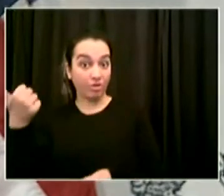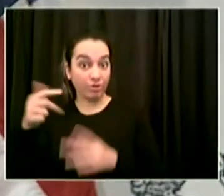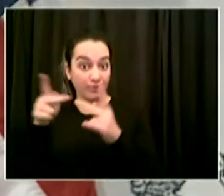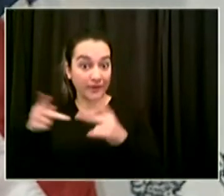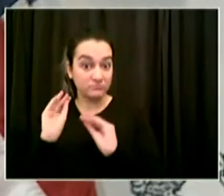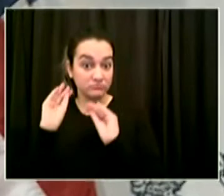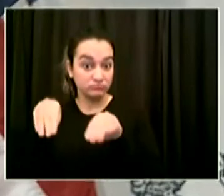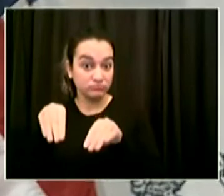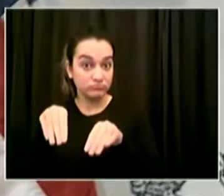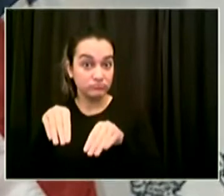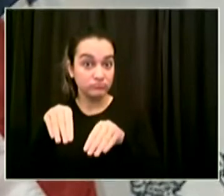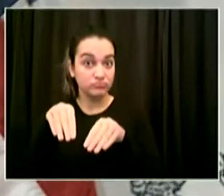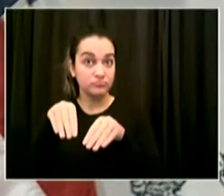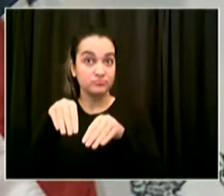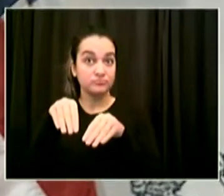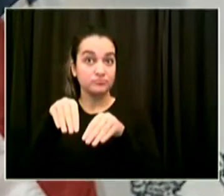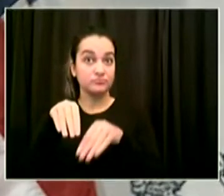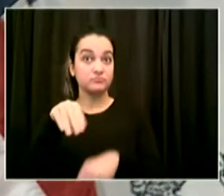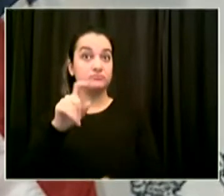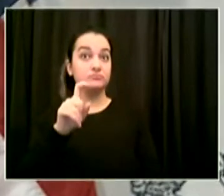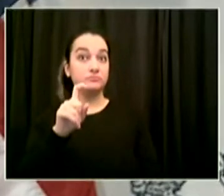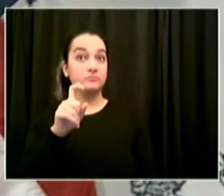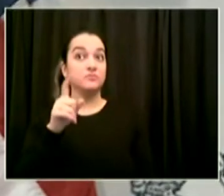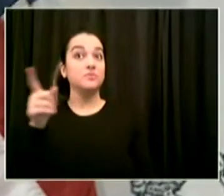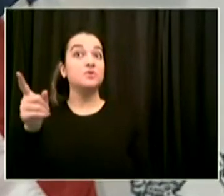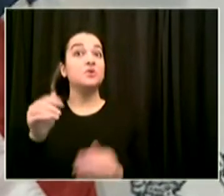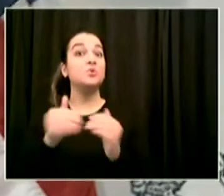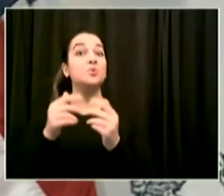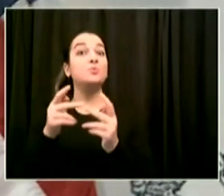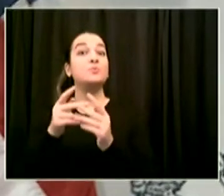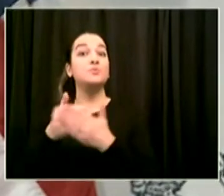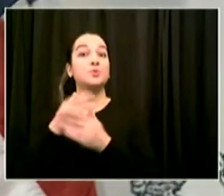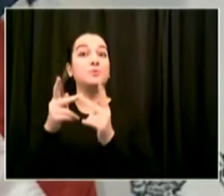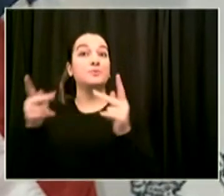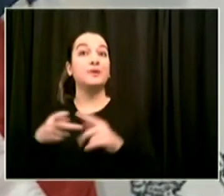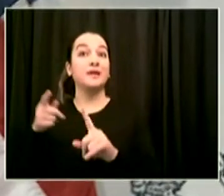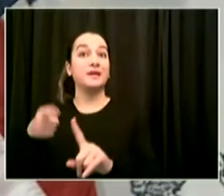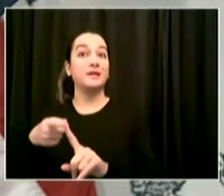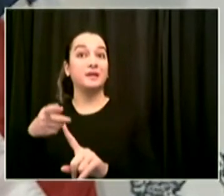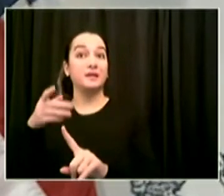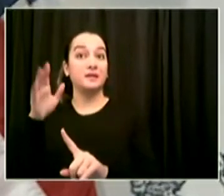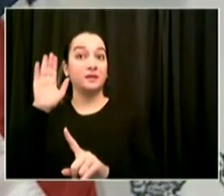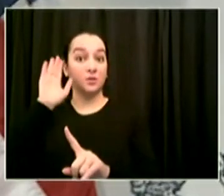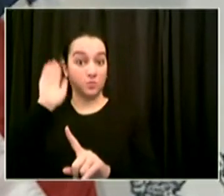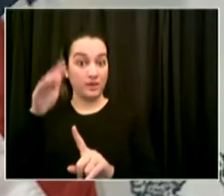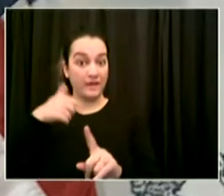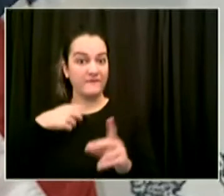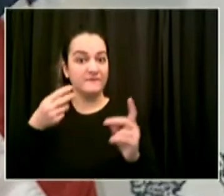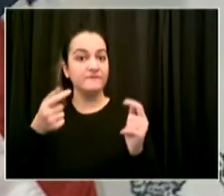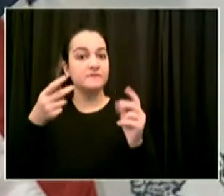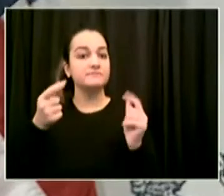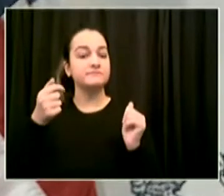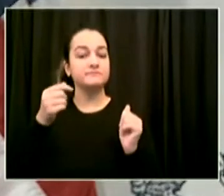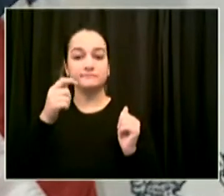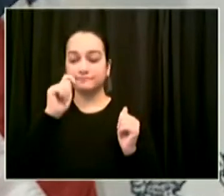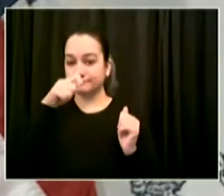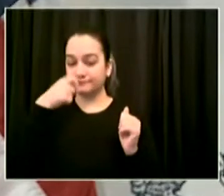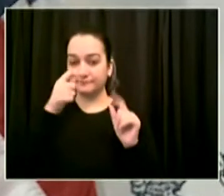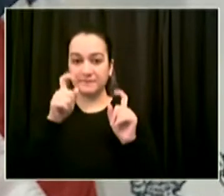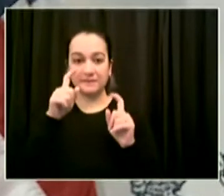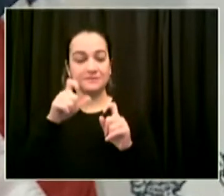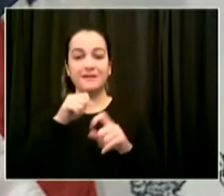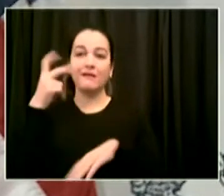update on that. Let me see if Commissioner Choksi has that update. Do you happen to, Dave?